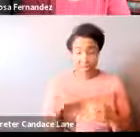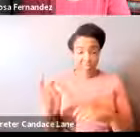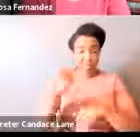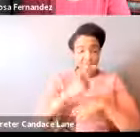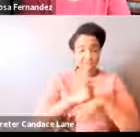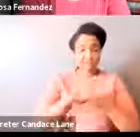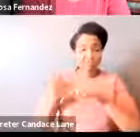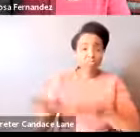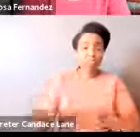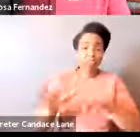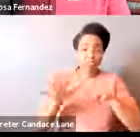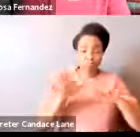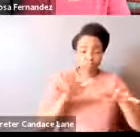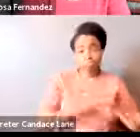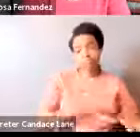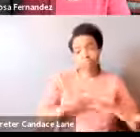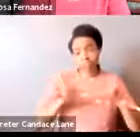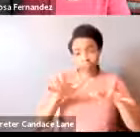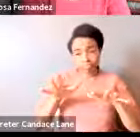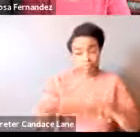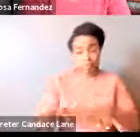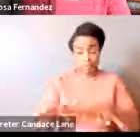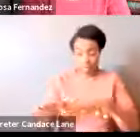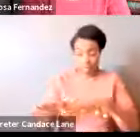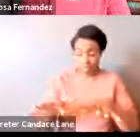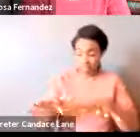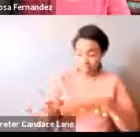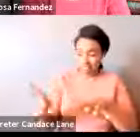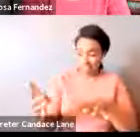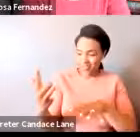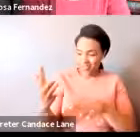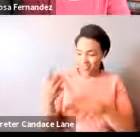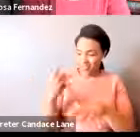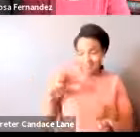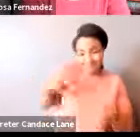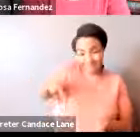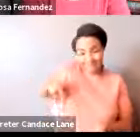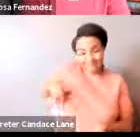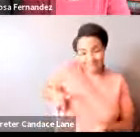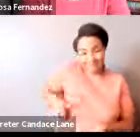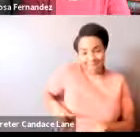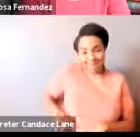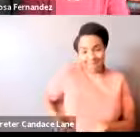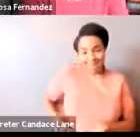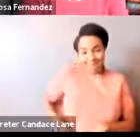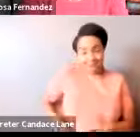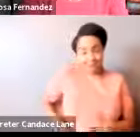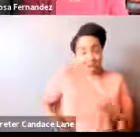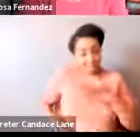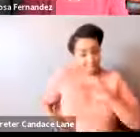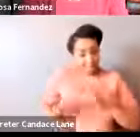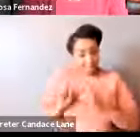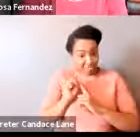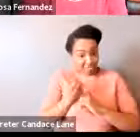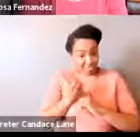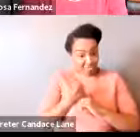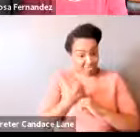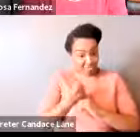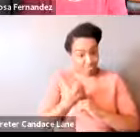Works in the docket, love in my pocket. I must situate my situation. Now I have to